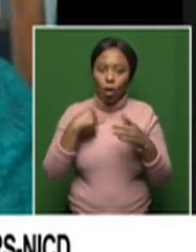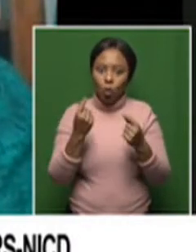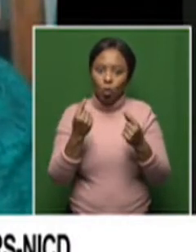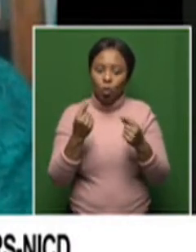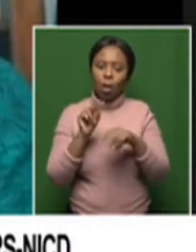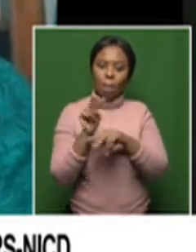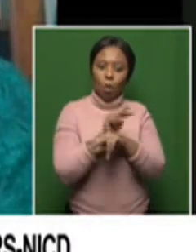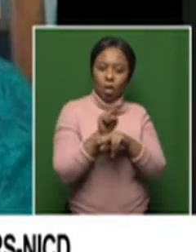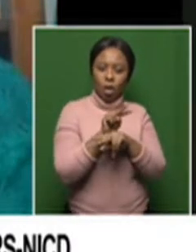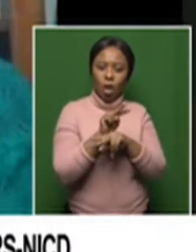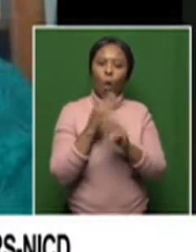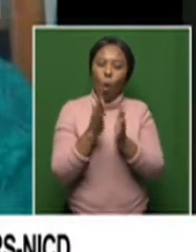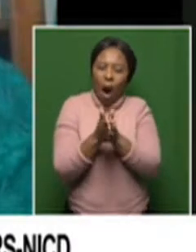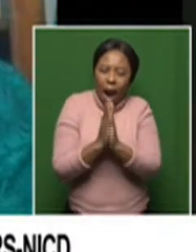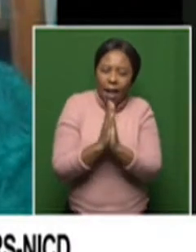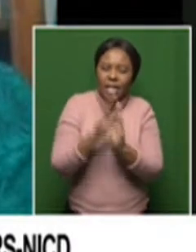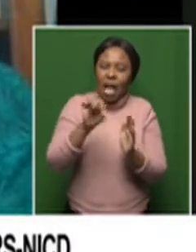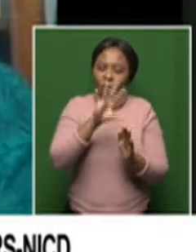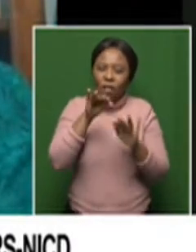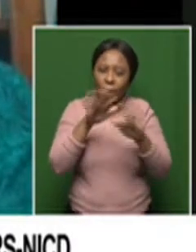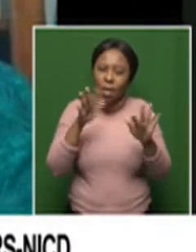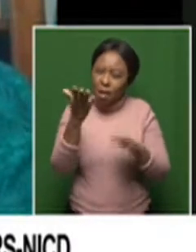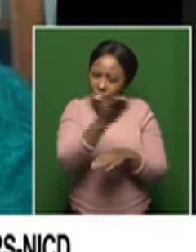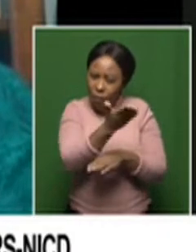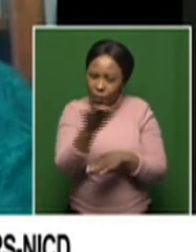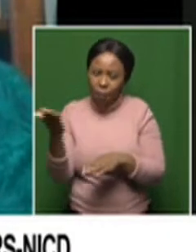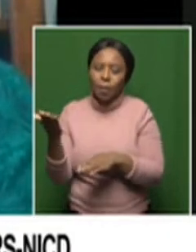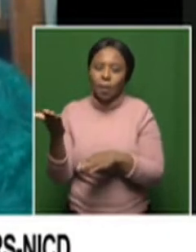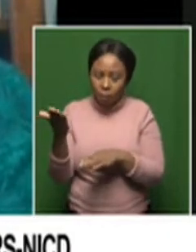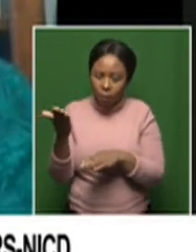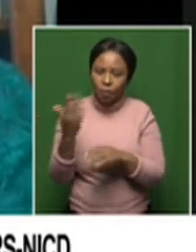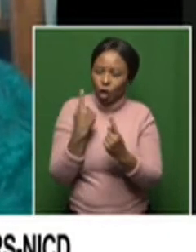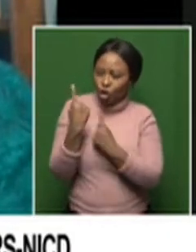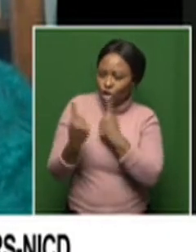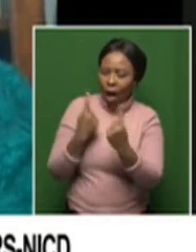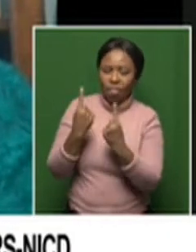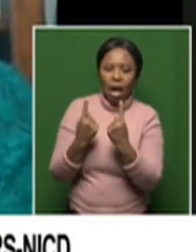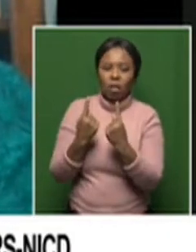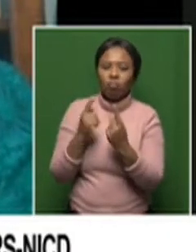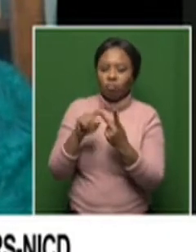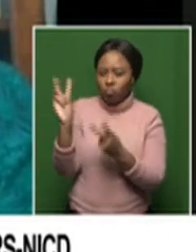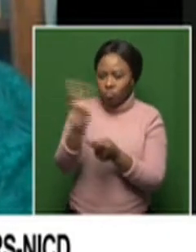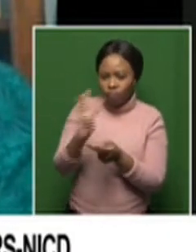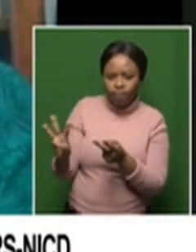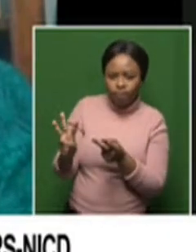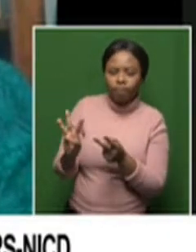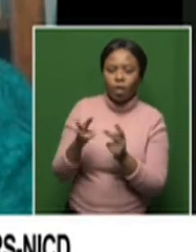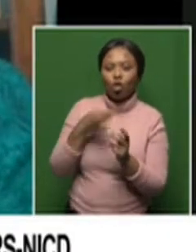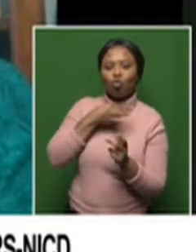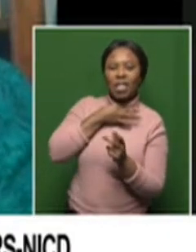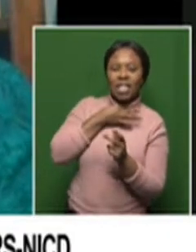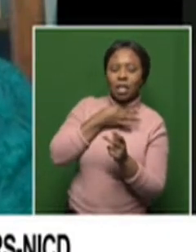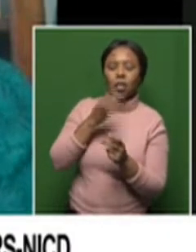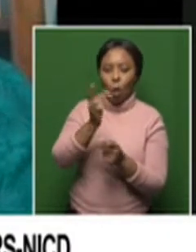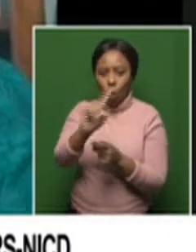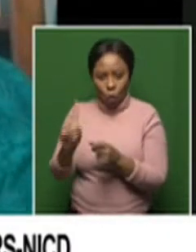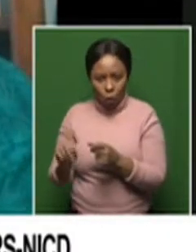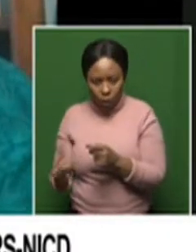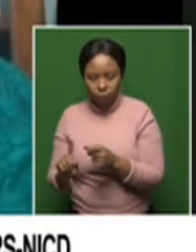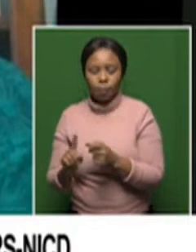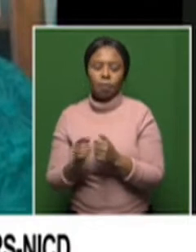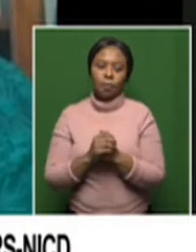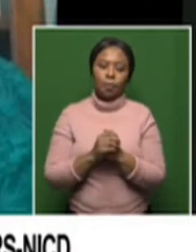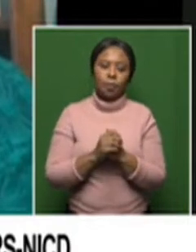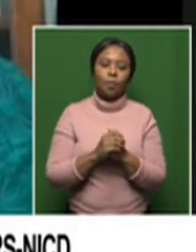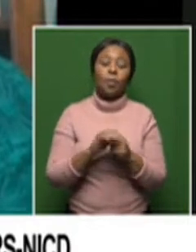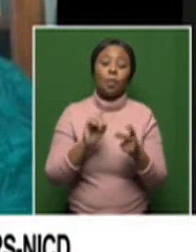want to urge as well South Africans to help us in monitoring each other, but alerting each other in terms of the risk that we face. On